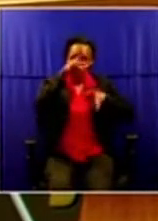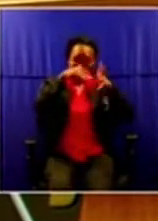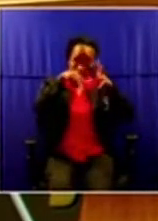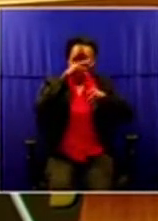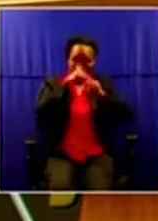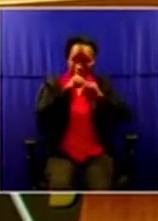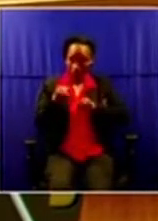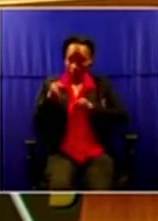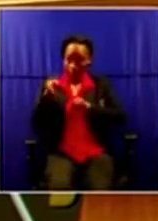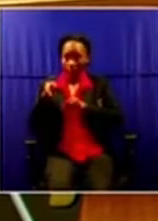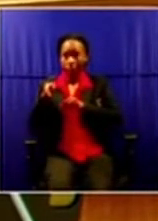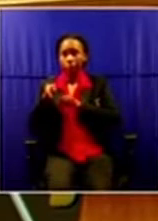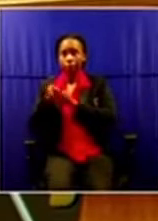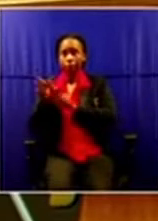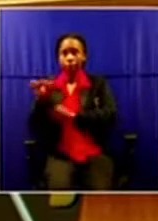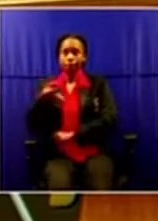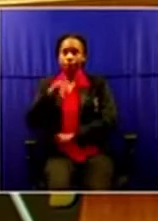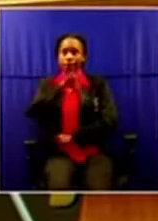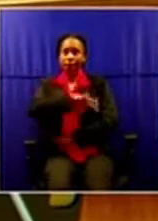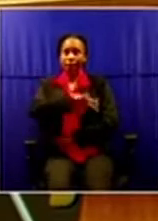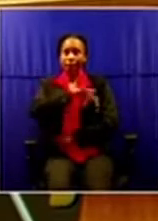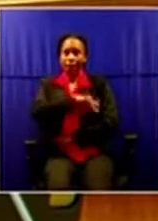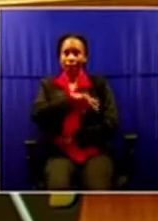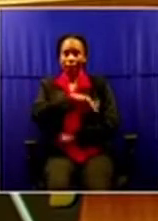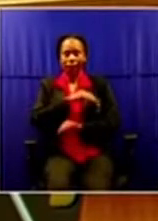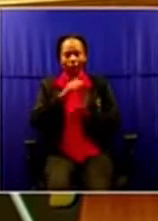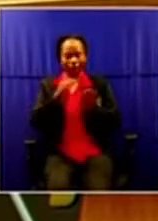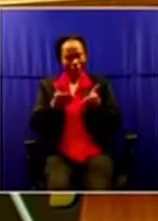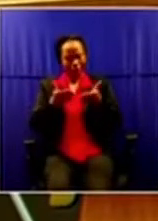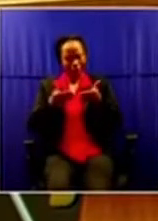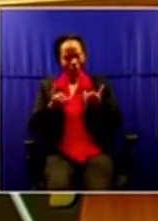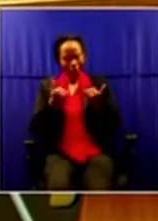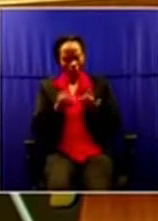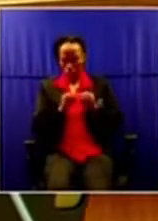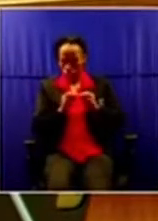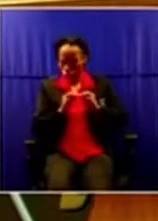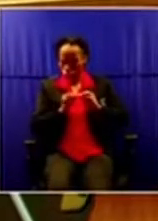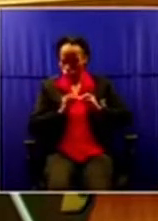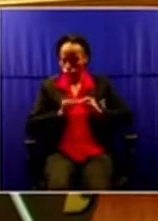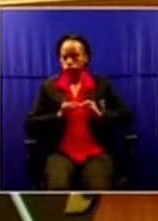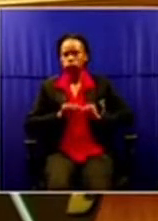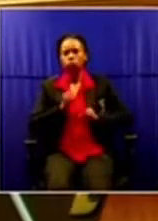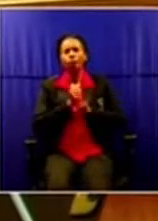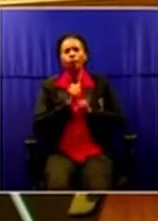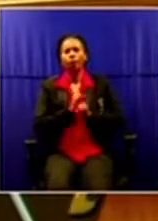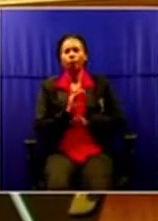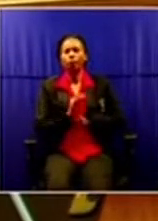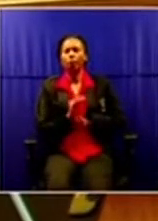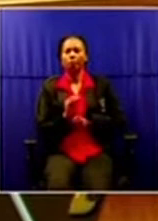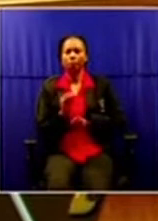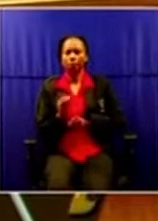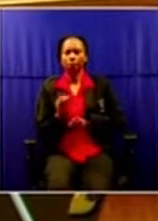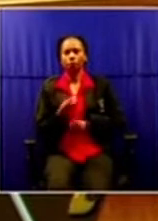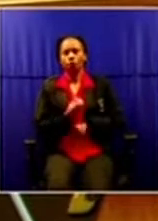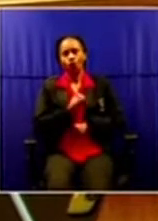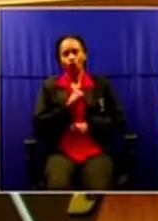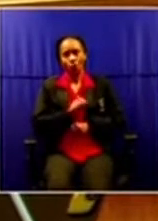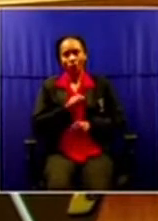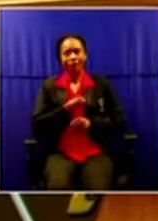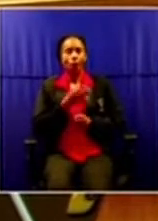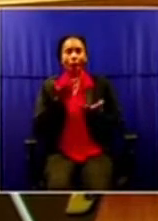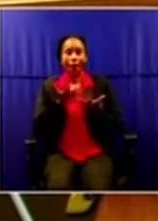We are mapping the services available to young people in every community